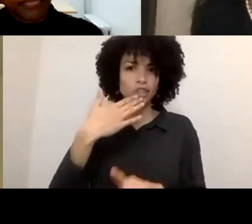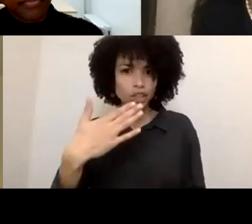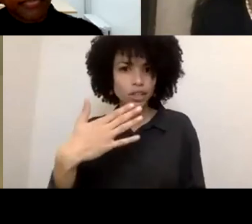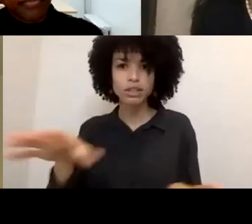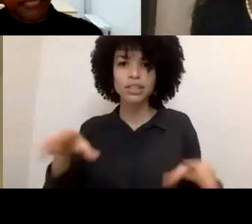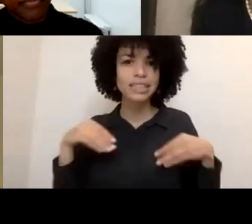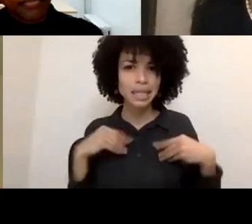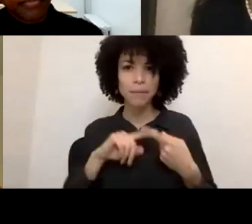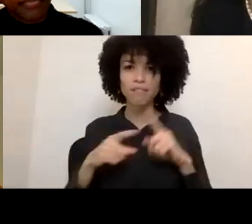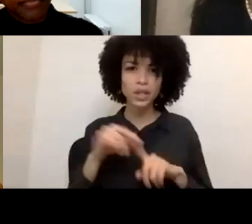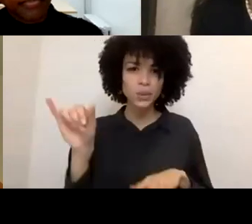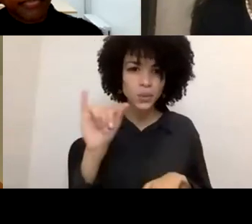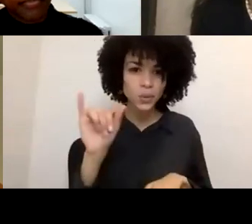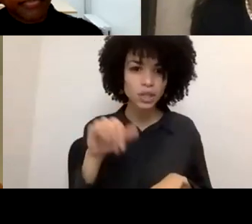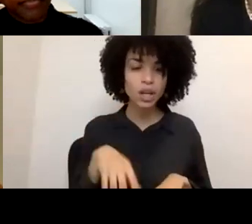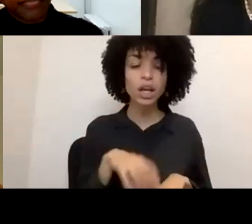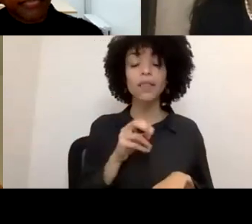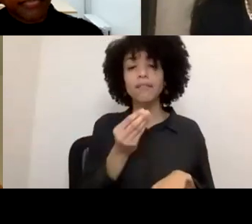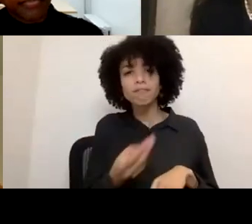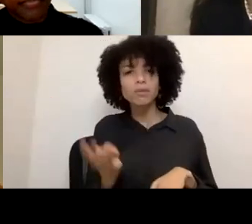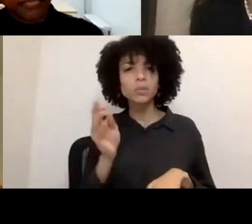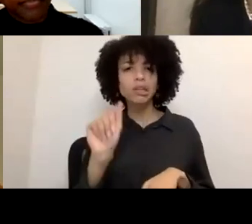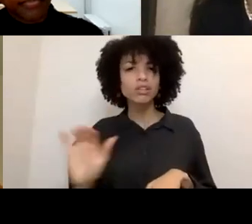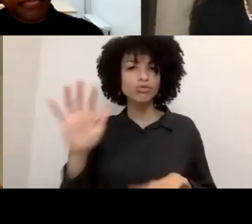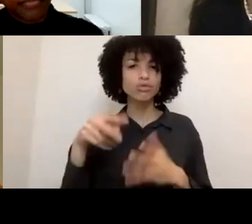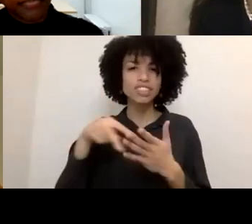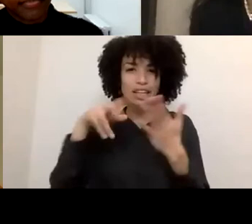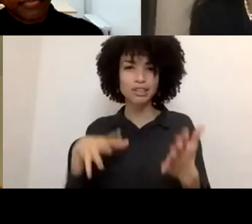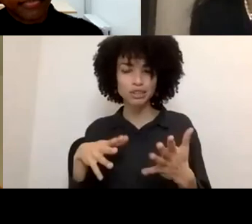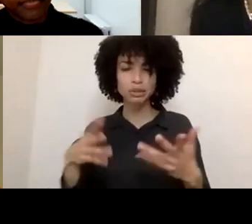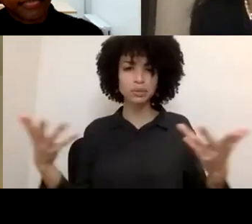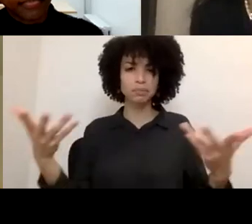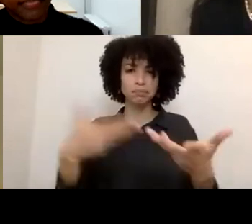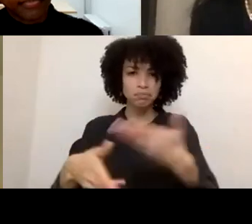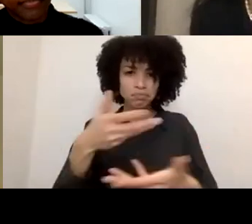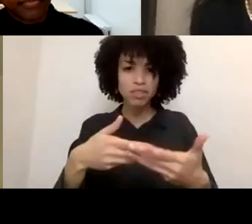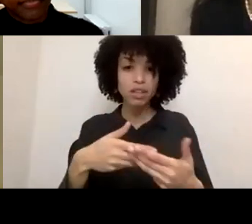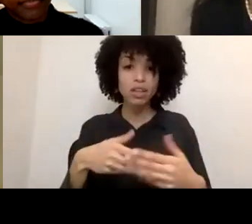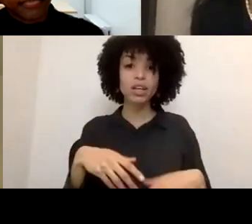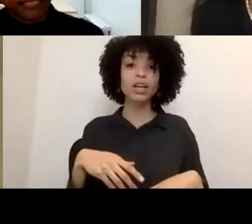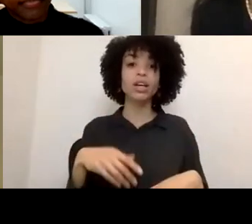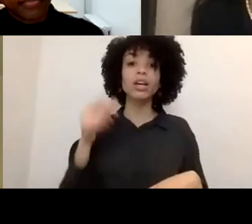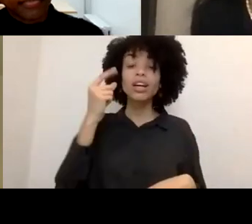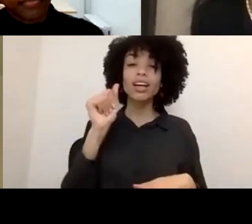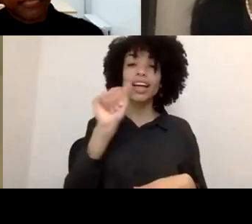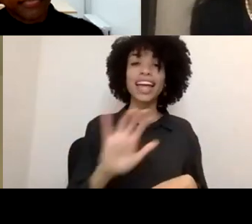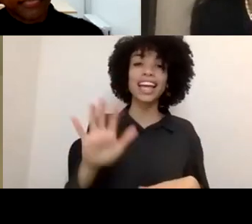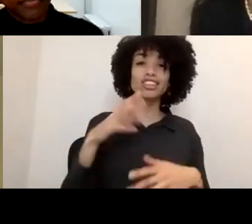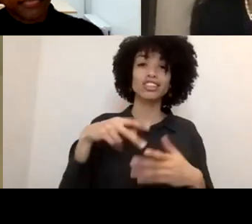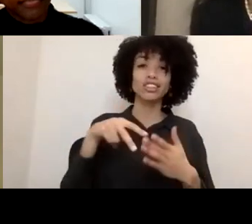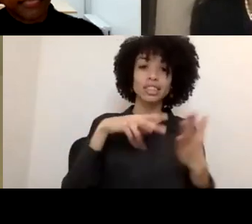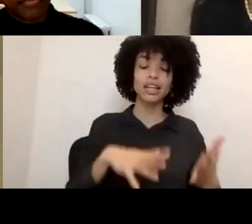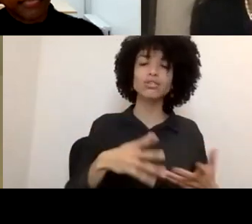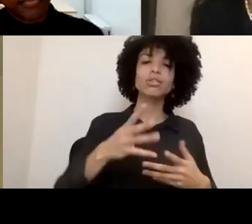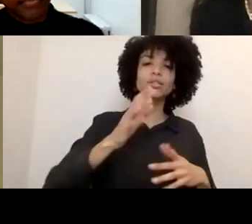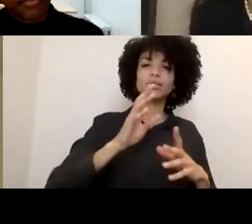friend. And we also had a few Asian dancers. And one day, and the Asian dancers sometimes, because they speak Chinese, they would talk to Naini in Chinese,